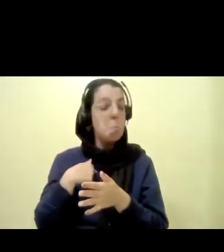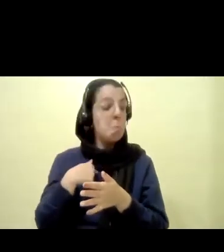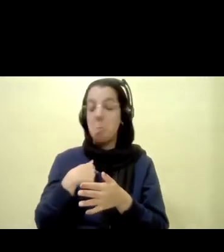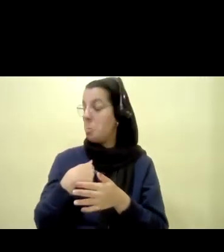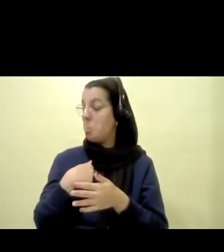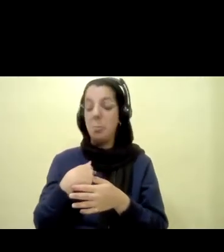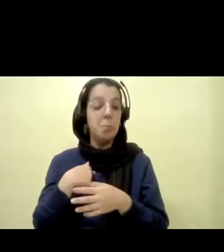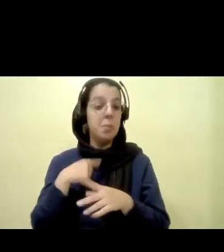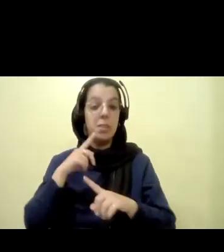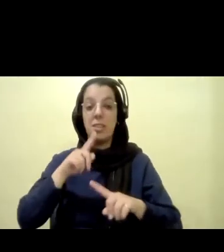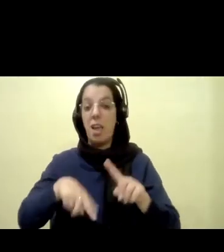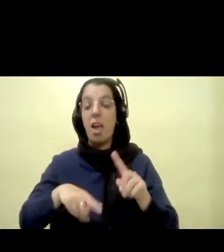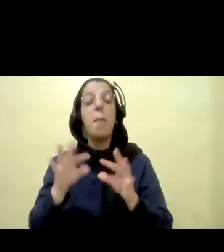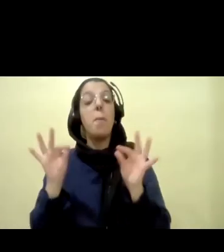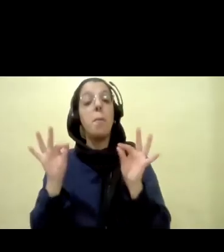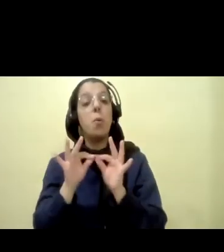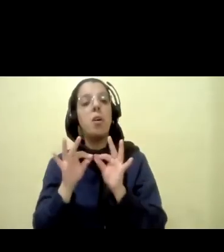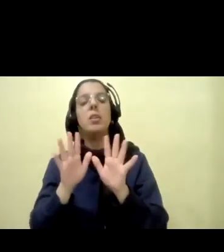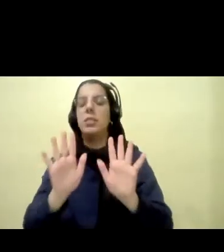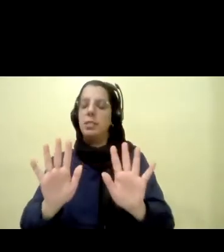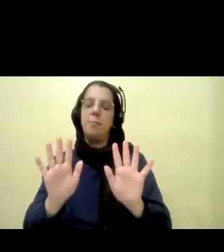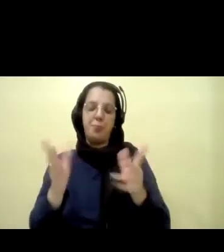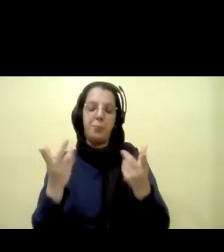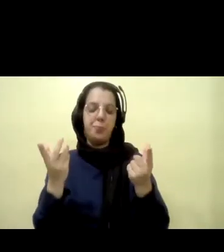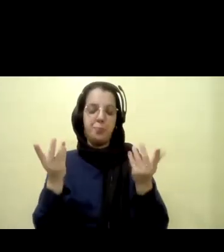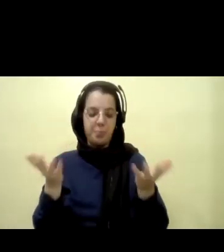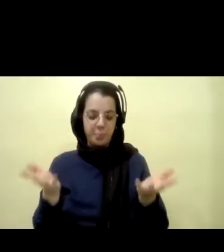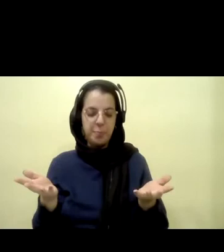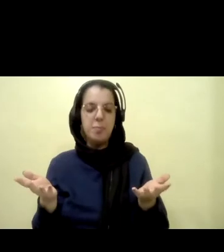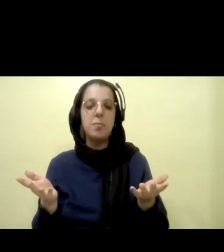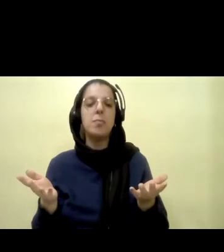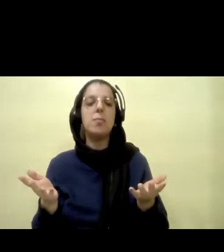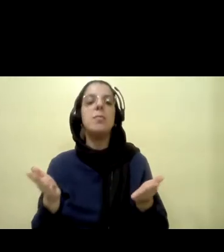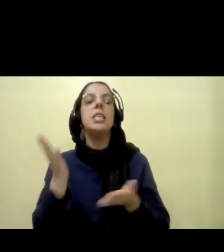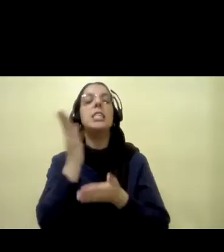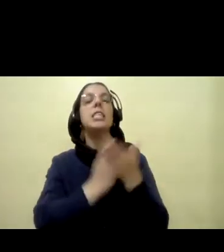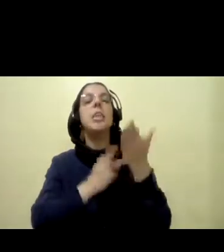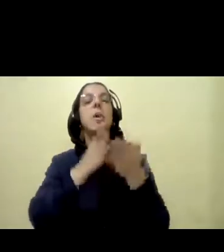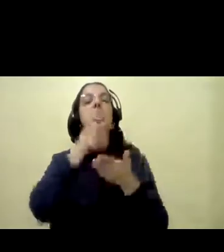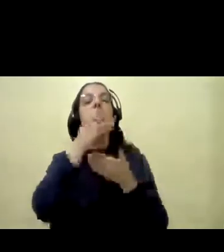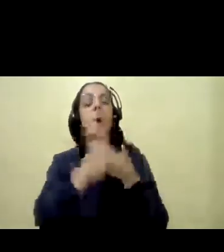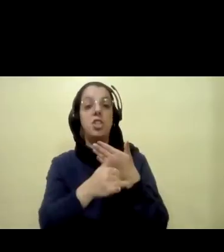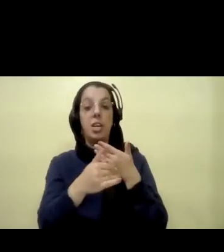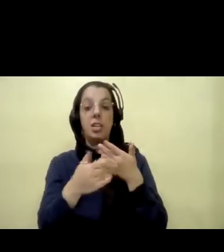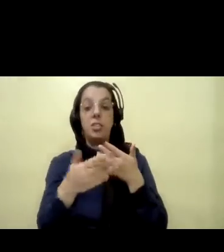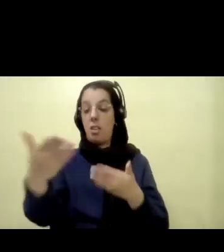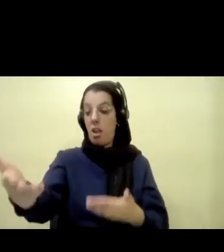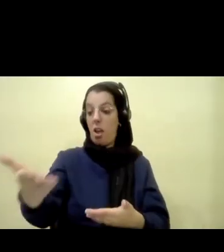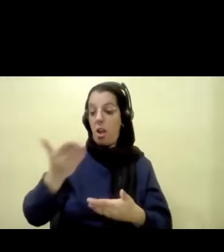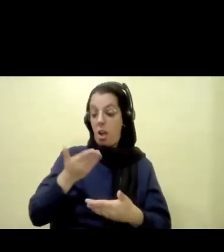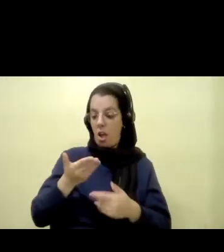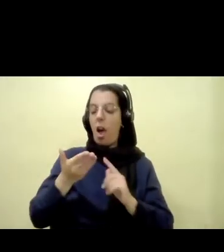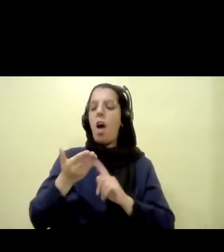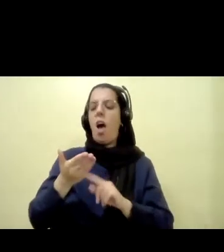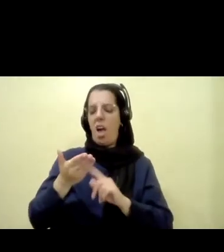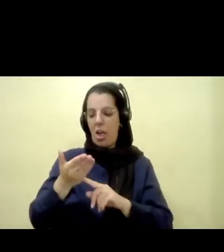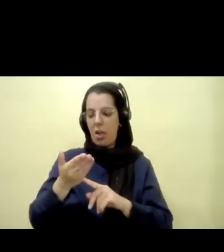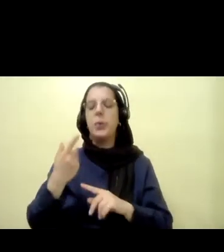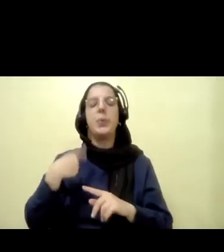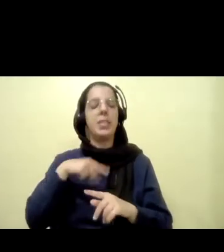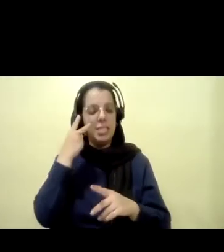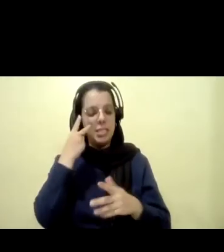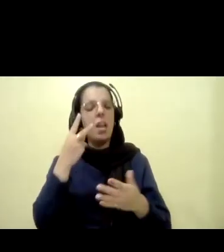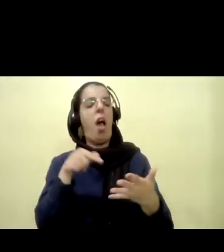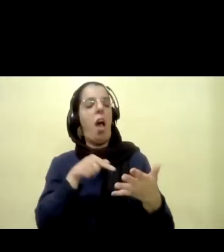but okay, I'll put it this way. Some projects will come forward with a very, very specific park in mind and